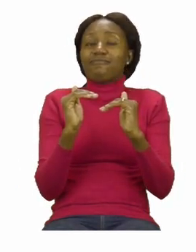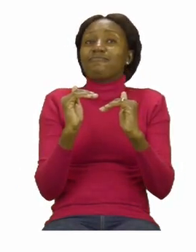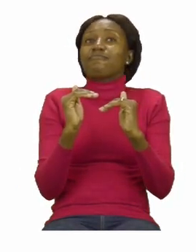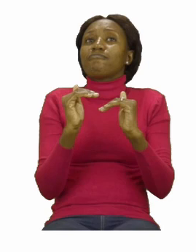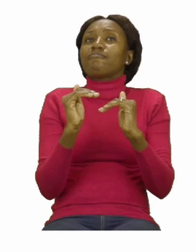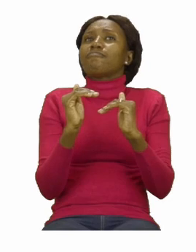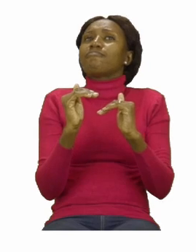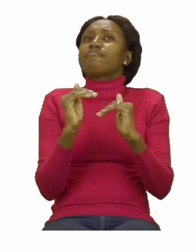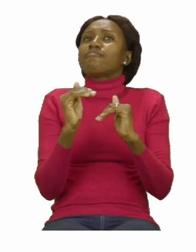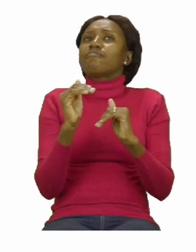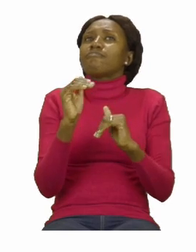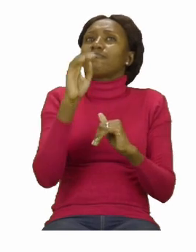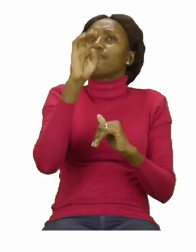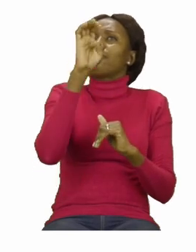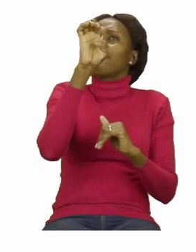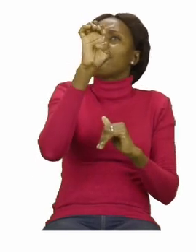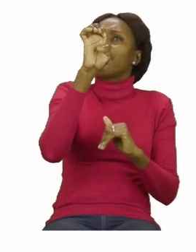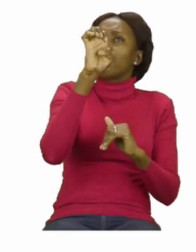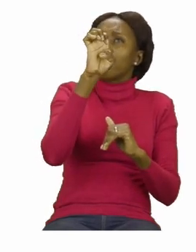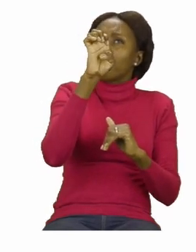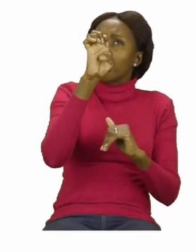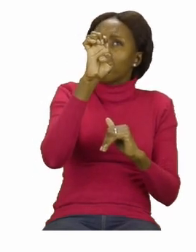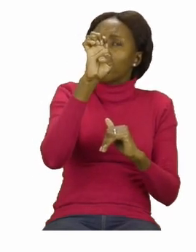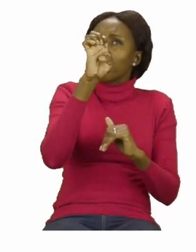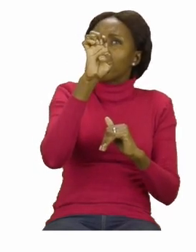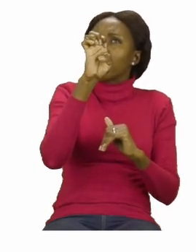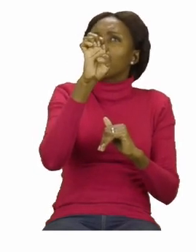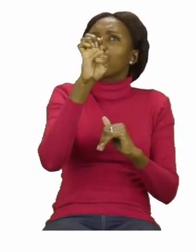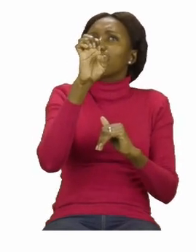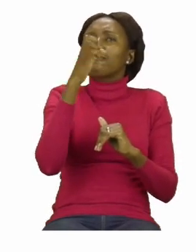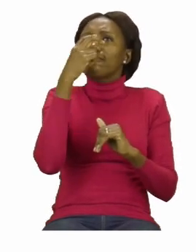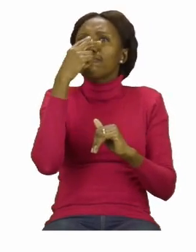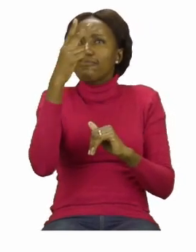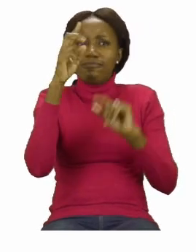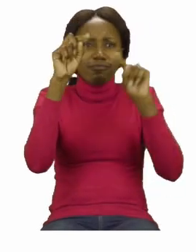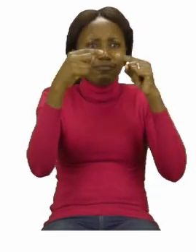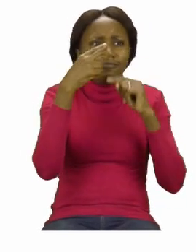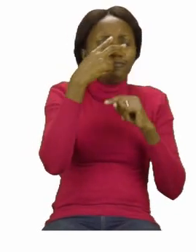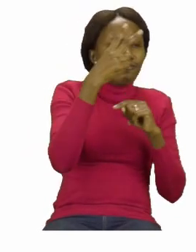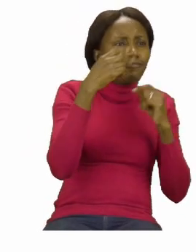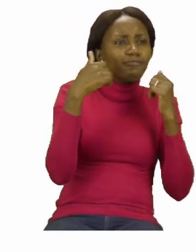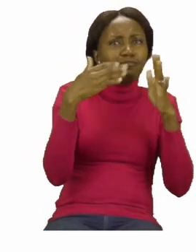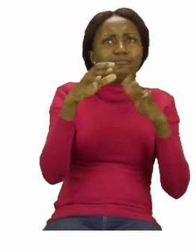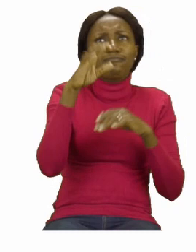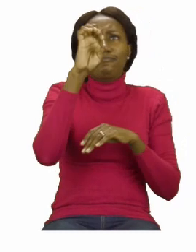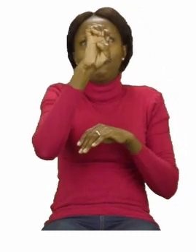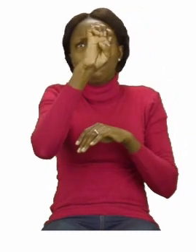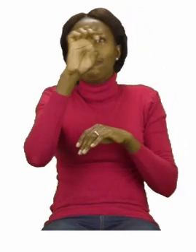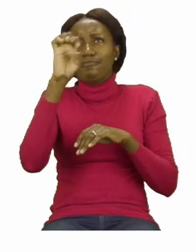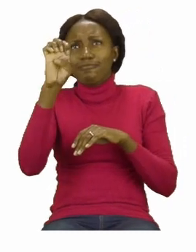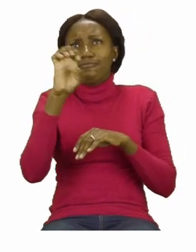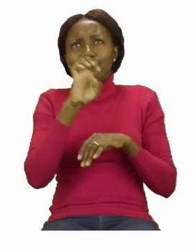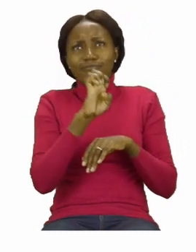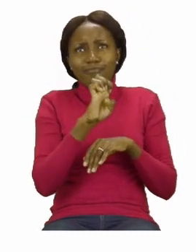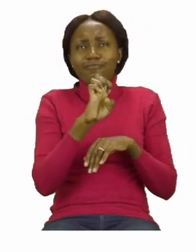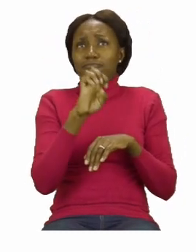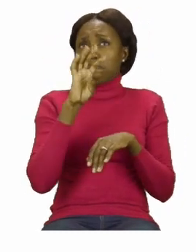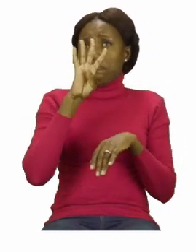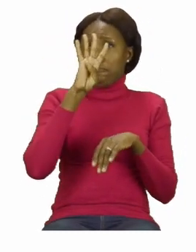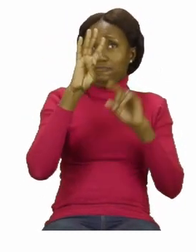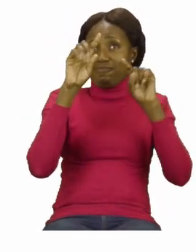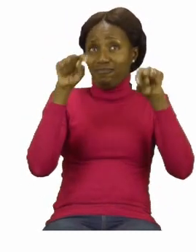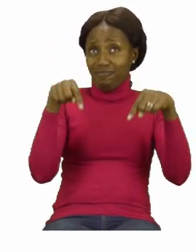the E to the things you can see. We have those 4 things. We have